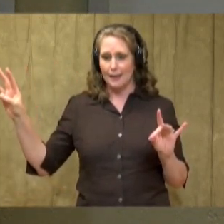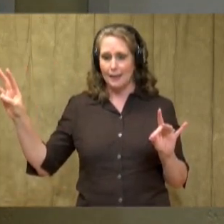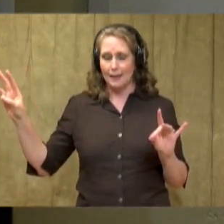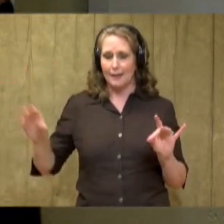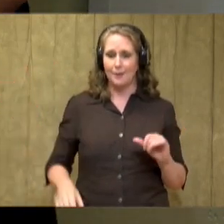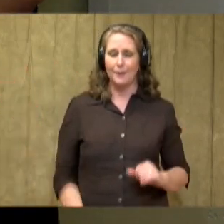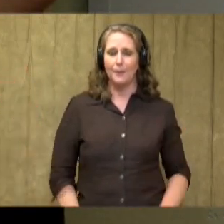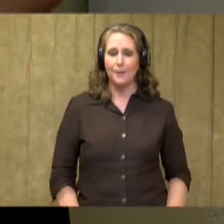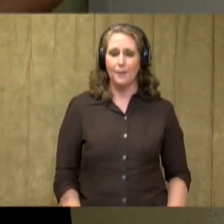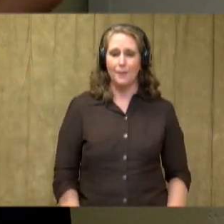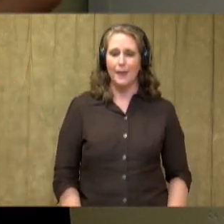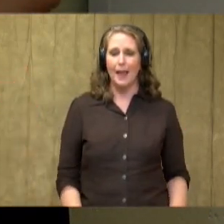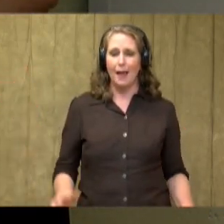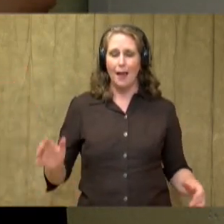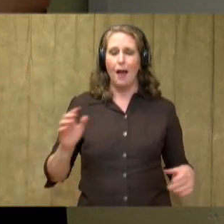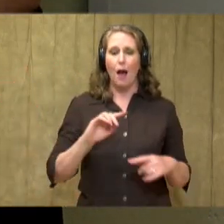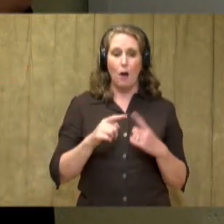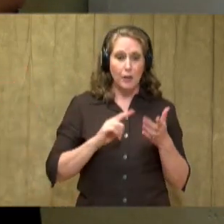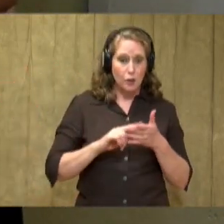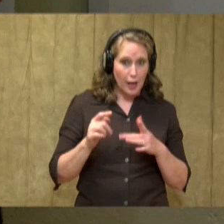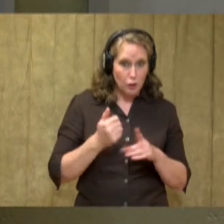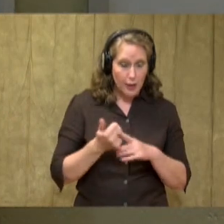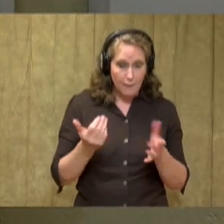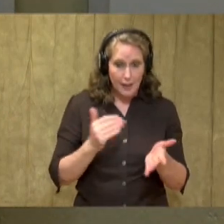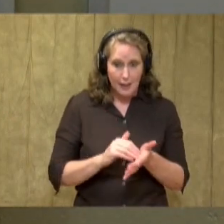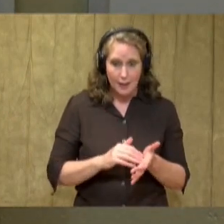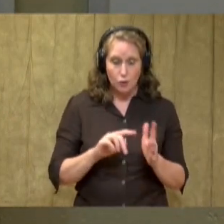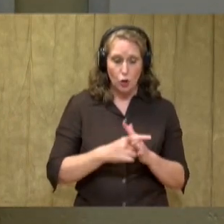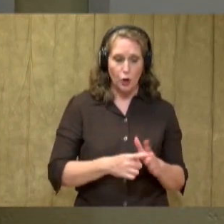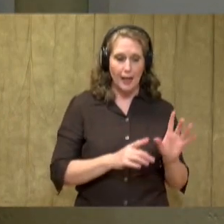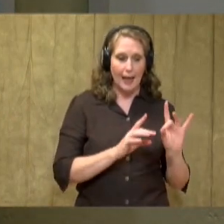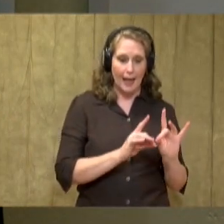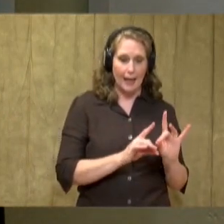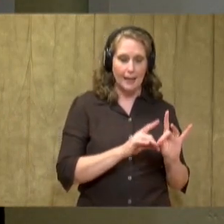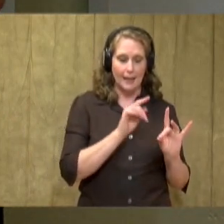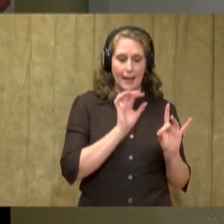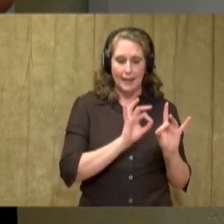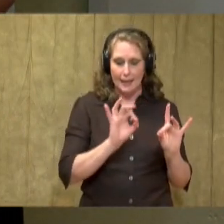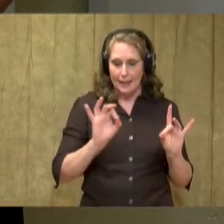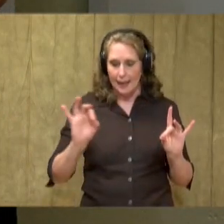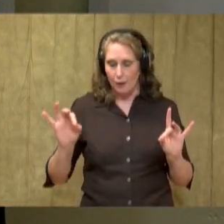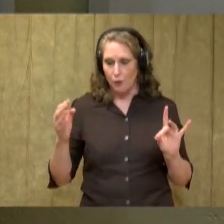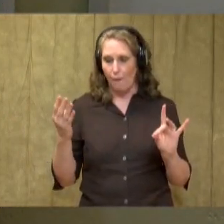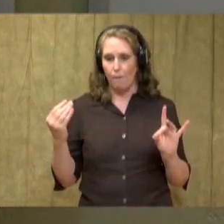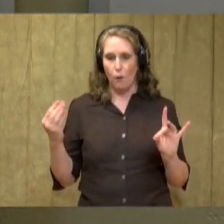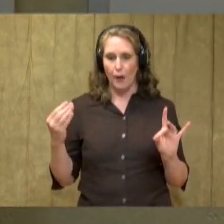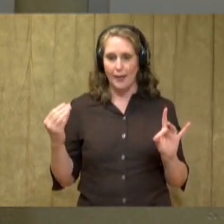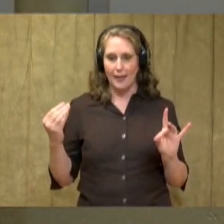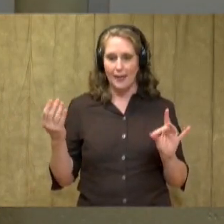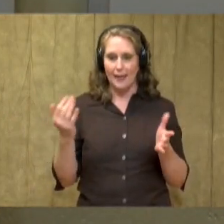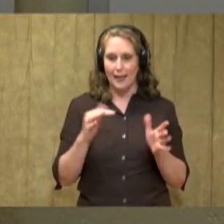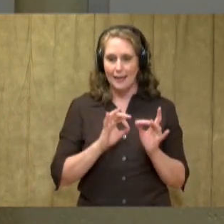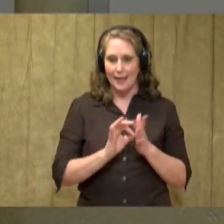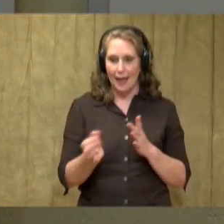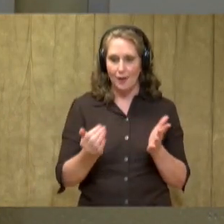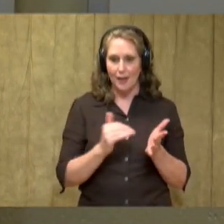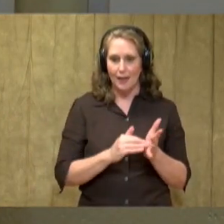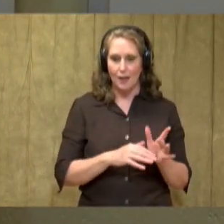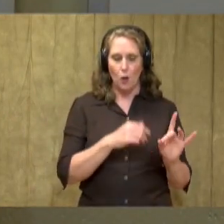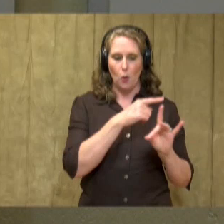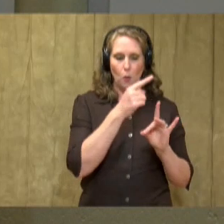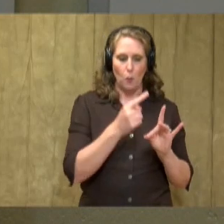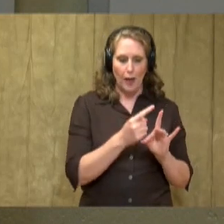6. Always double check yourself. Starting at 8, going up to 14. Let's count on.